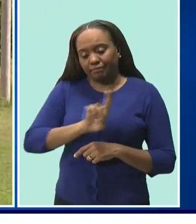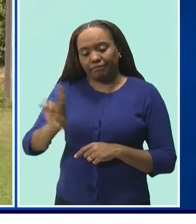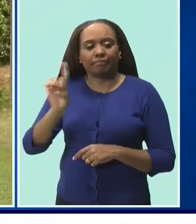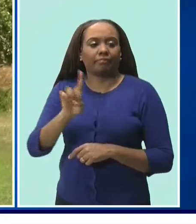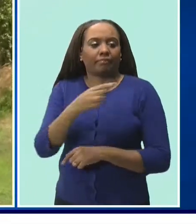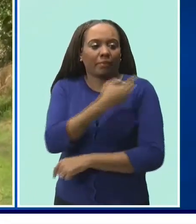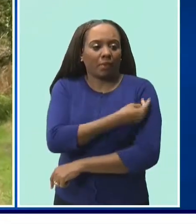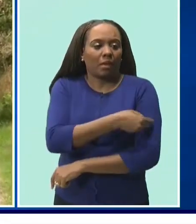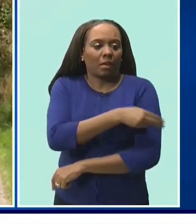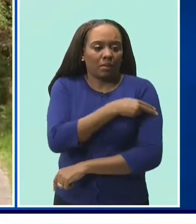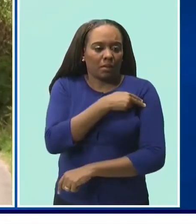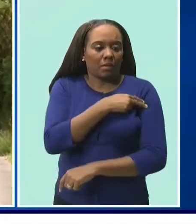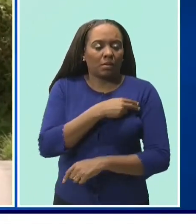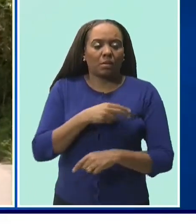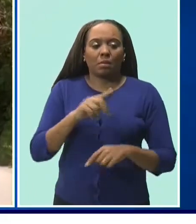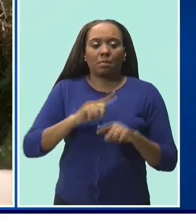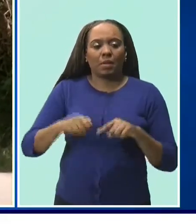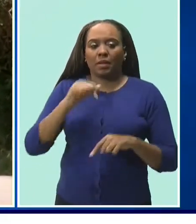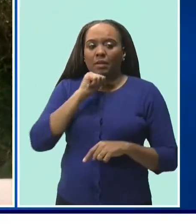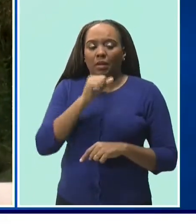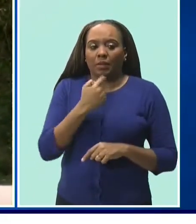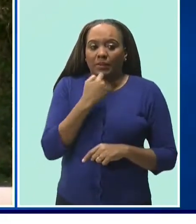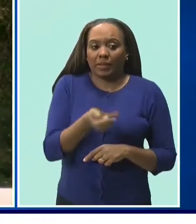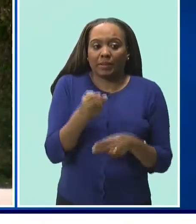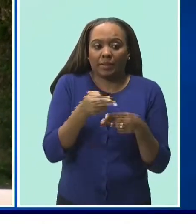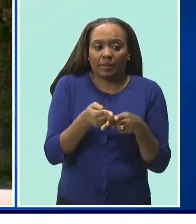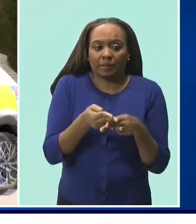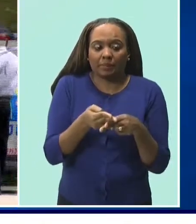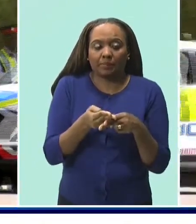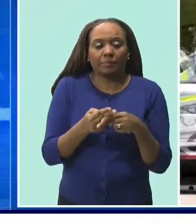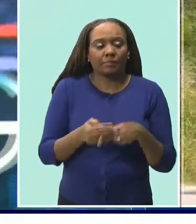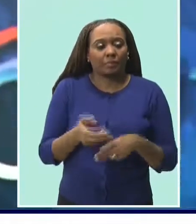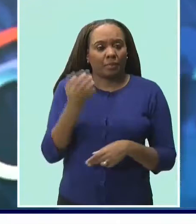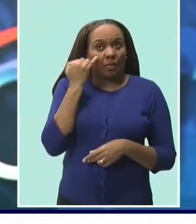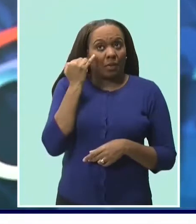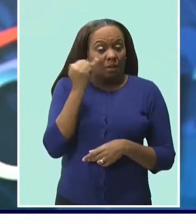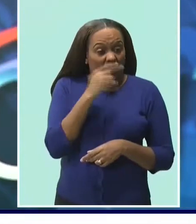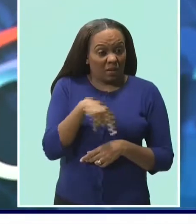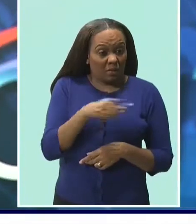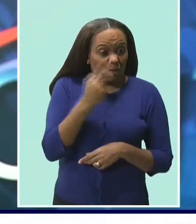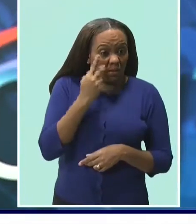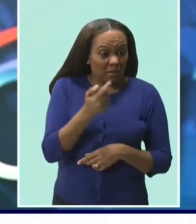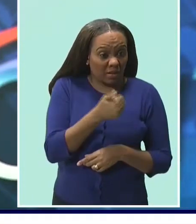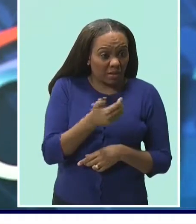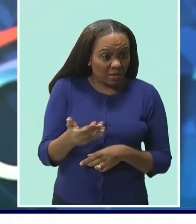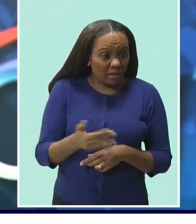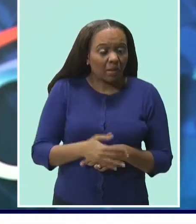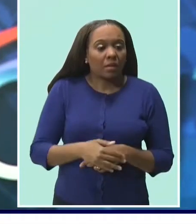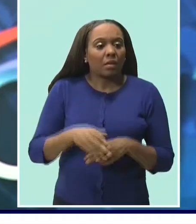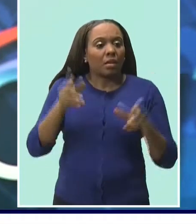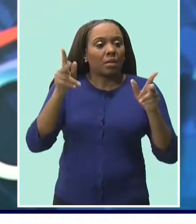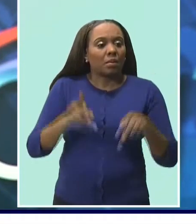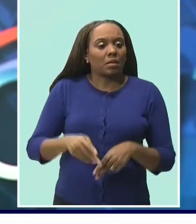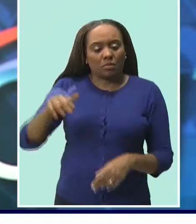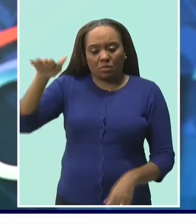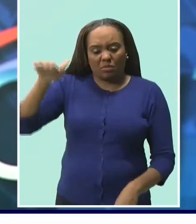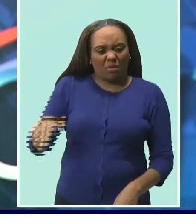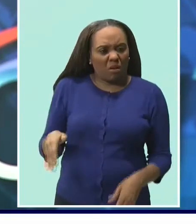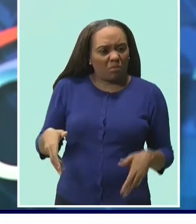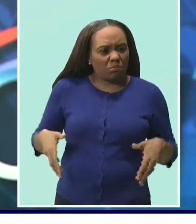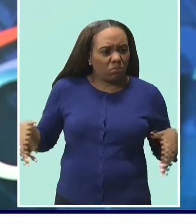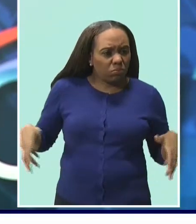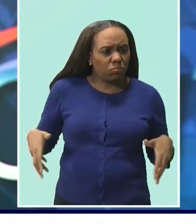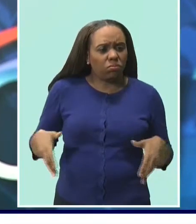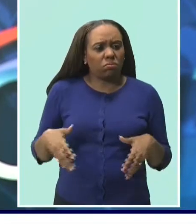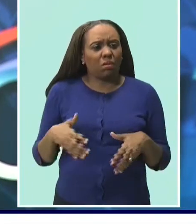Queen Elizabeth Hospital for treatment. Now, lawmen are asking for help in finding the culprit, who they have described as short and stocky,